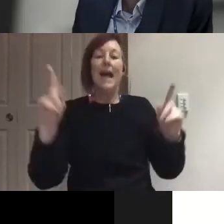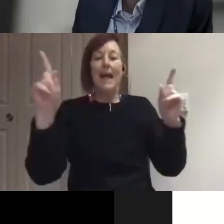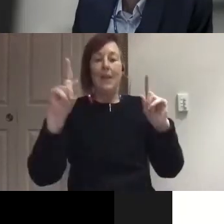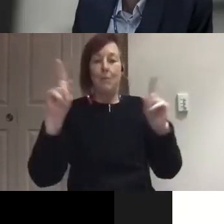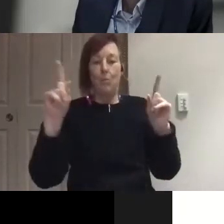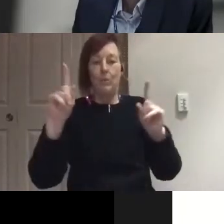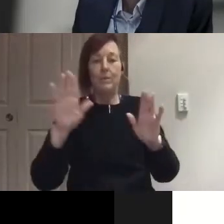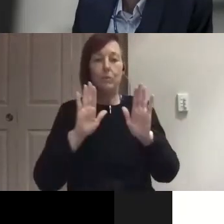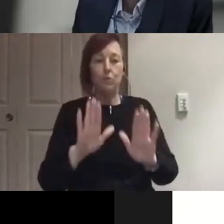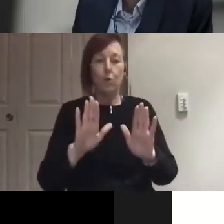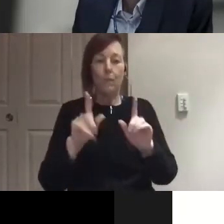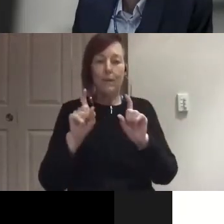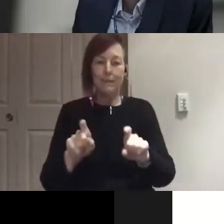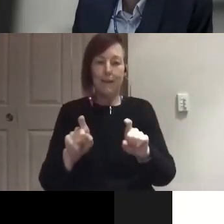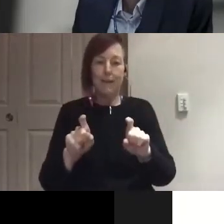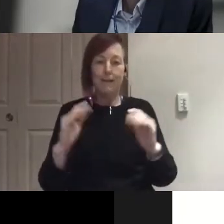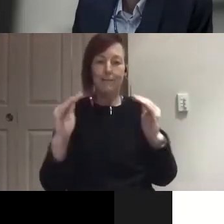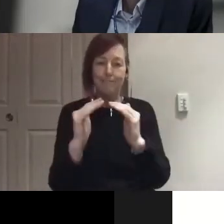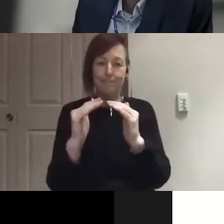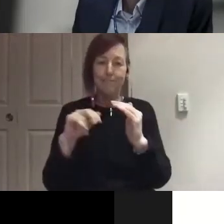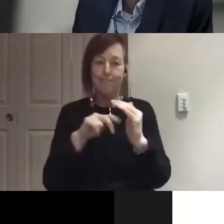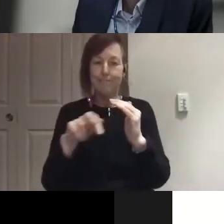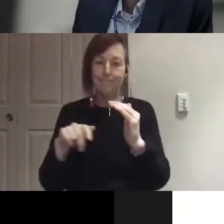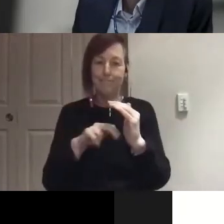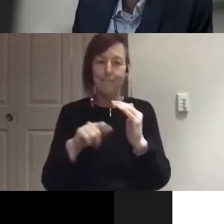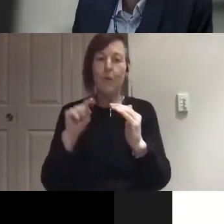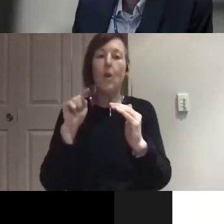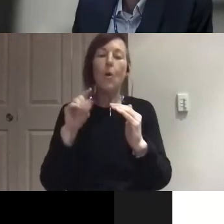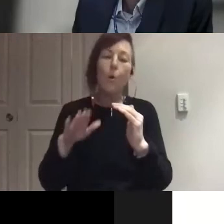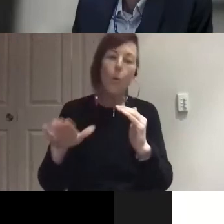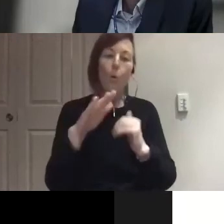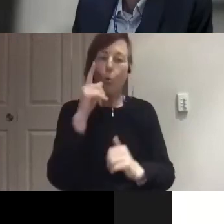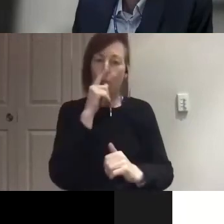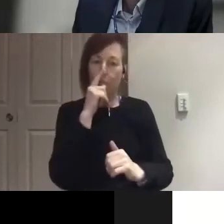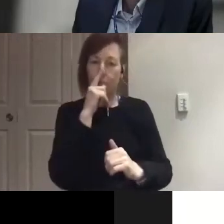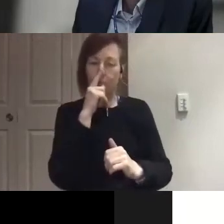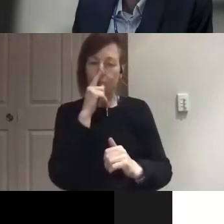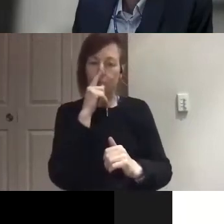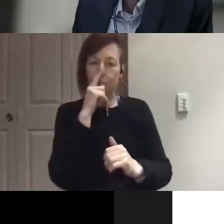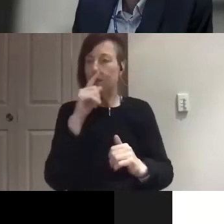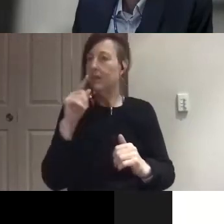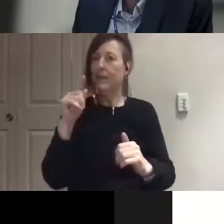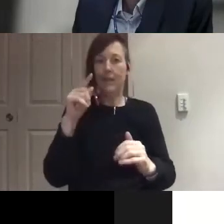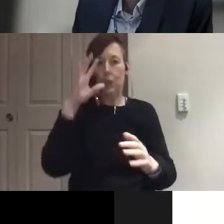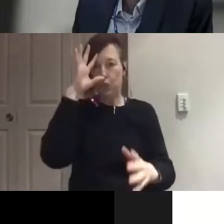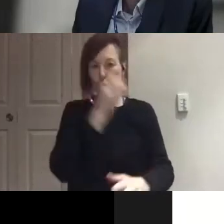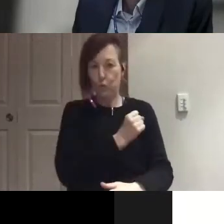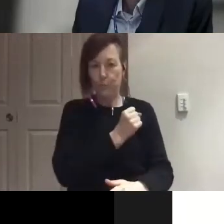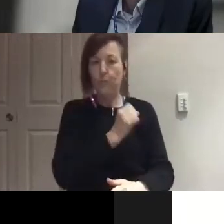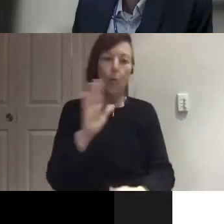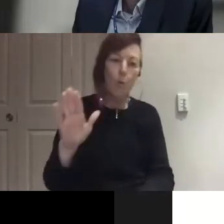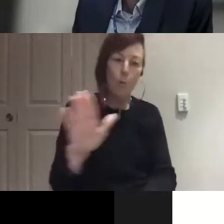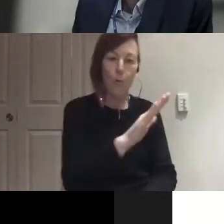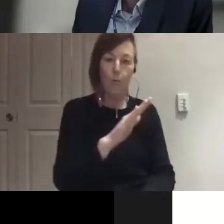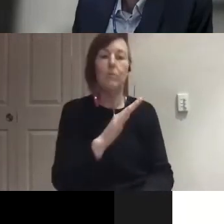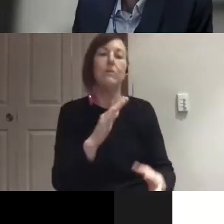you're effectively defined, everyone is defined as a close contact. So effectively the whole school is tier 1. So you